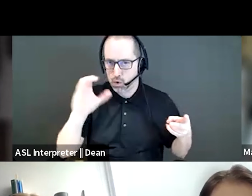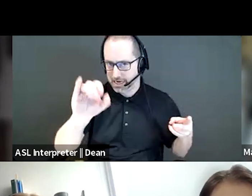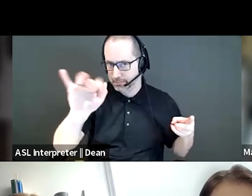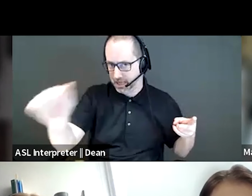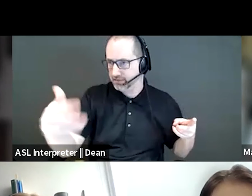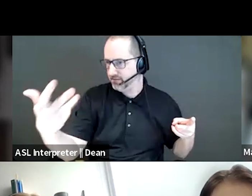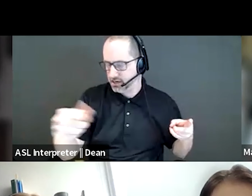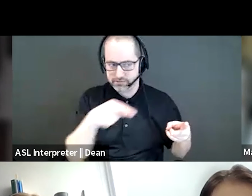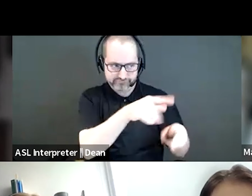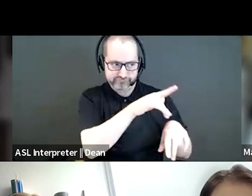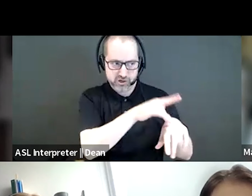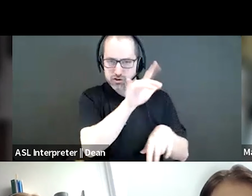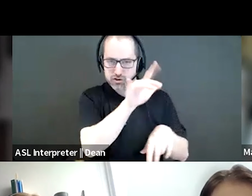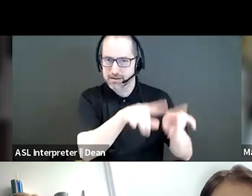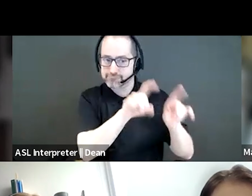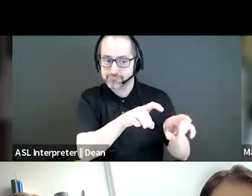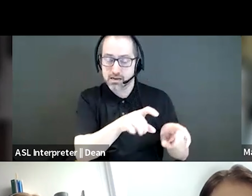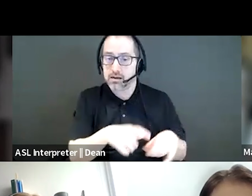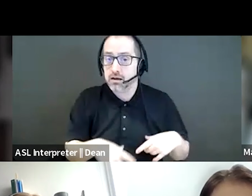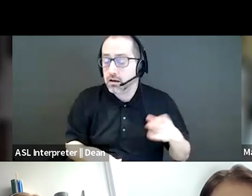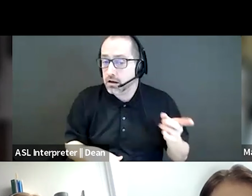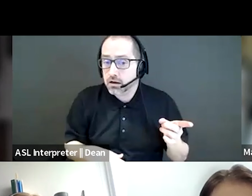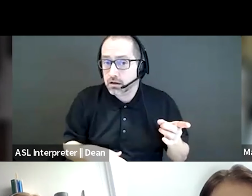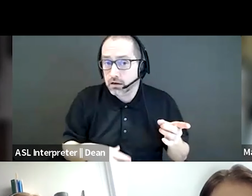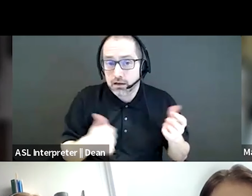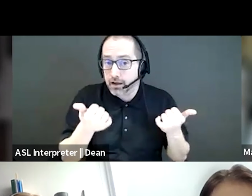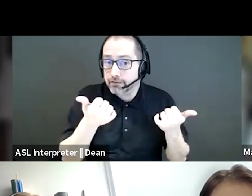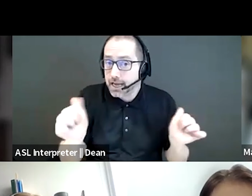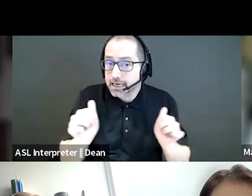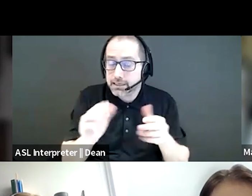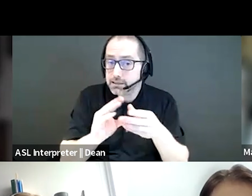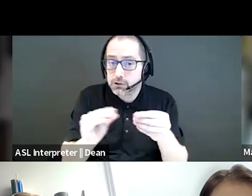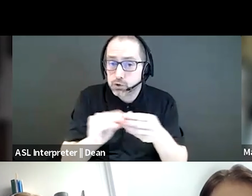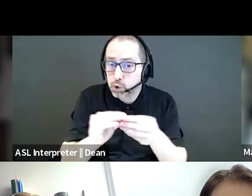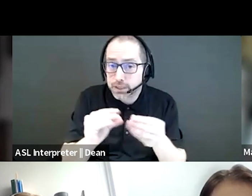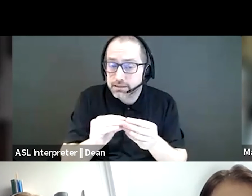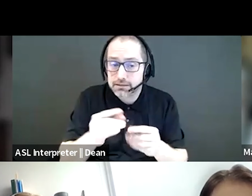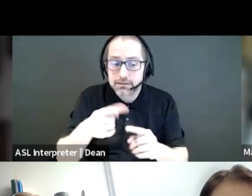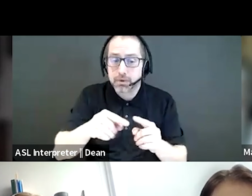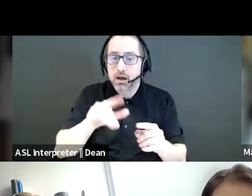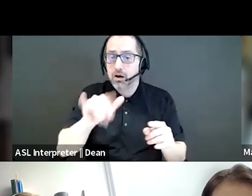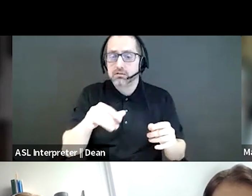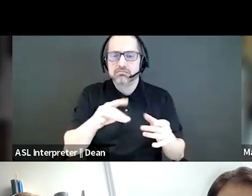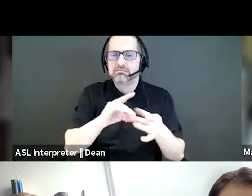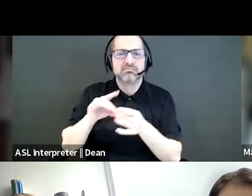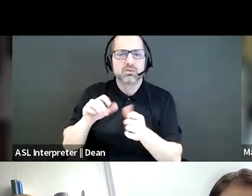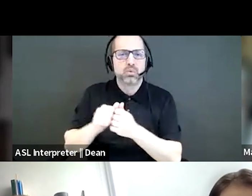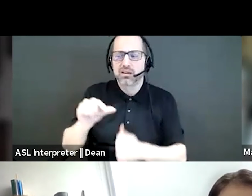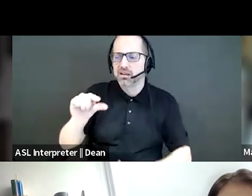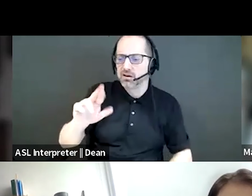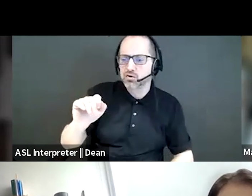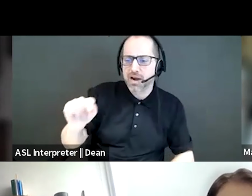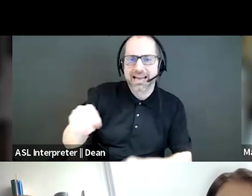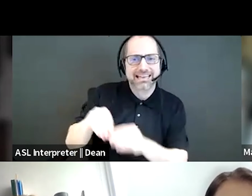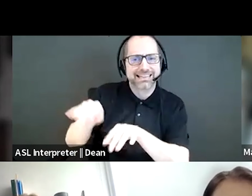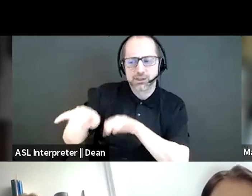to share any stories or anecdotes from how people, back to Grant's question in our chat, how